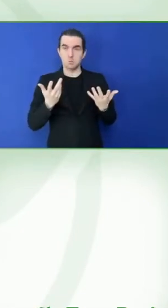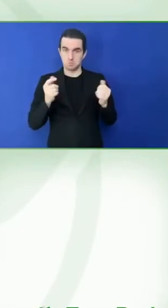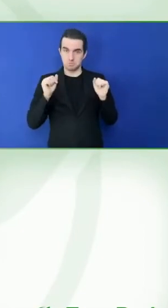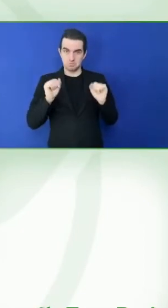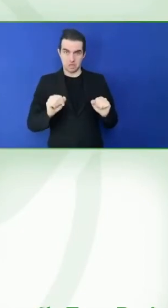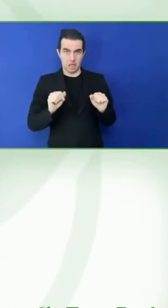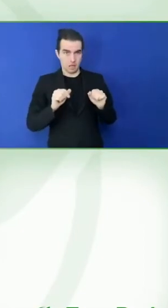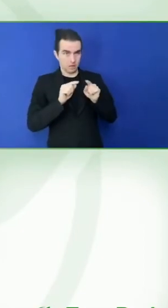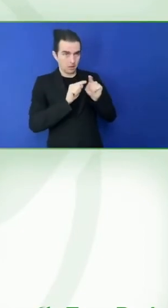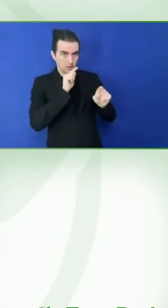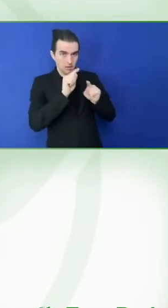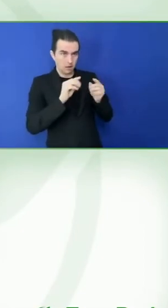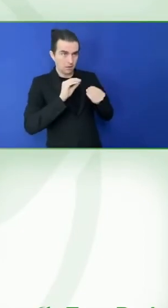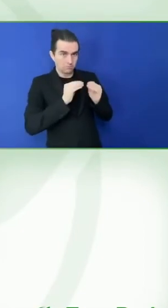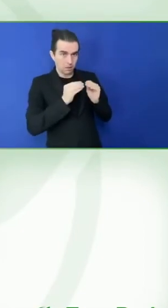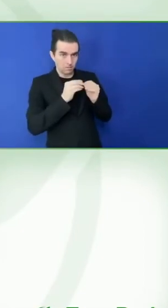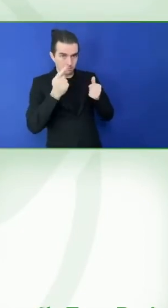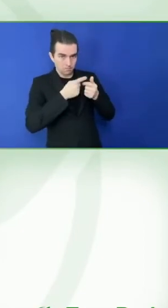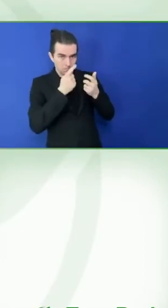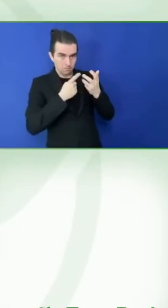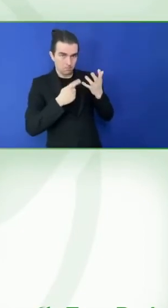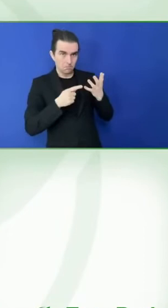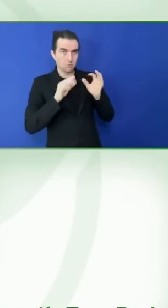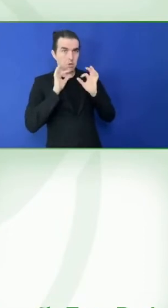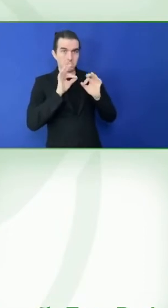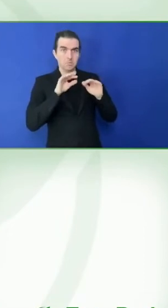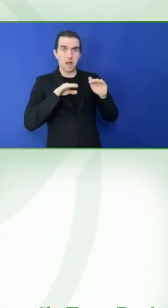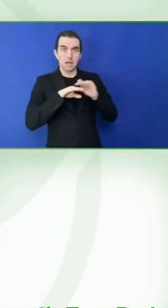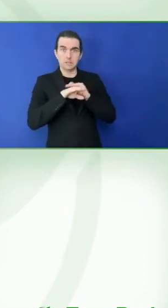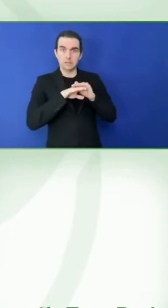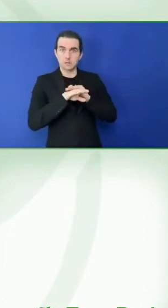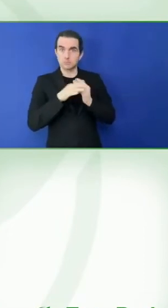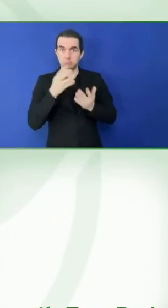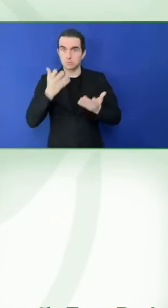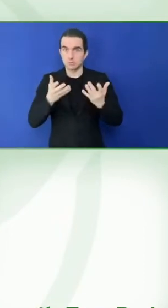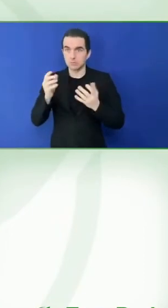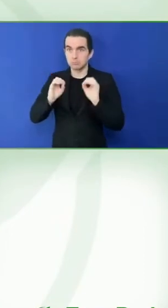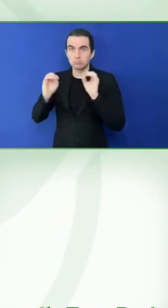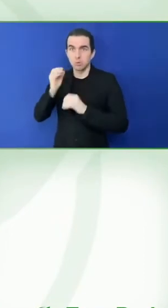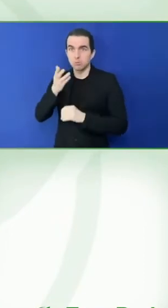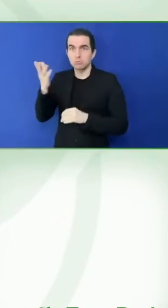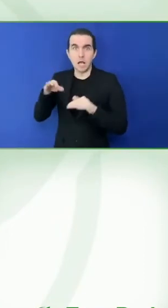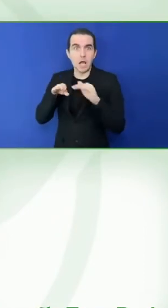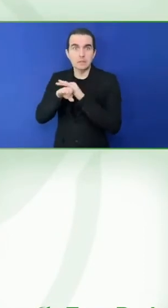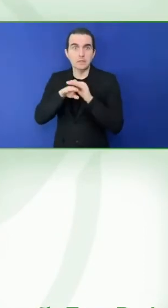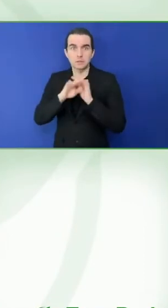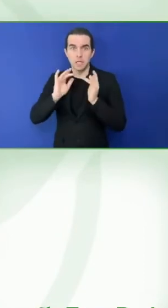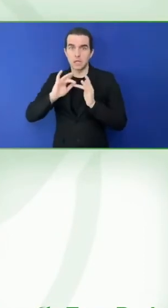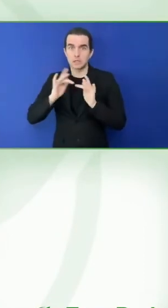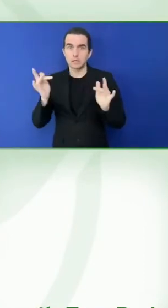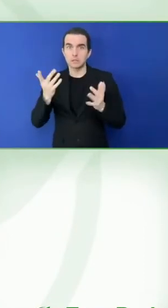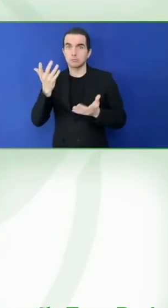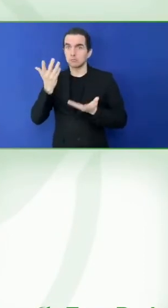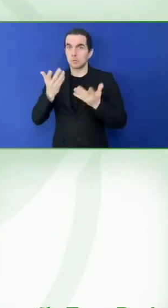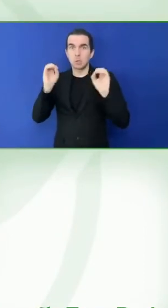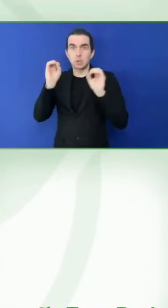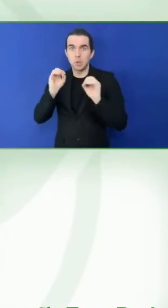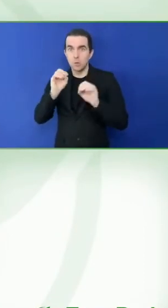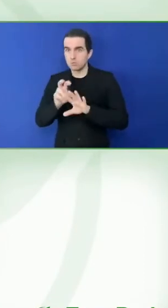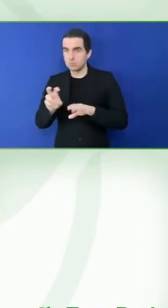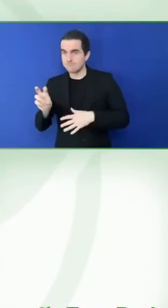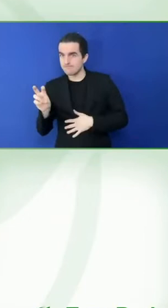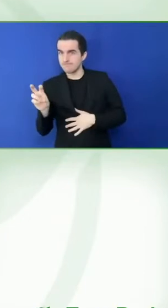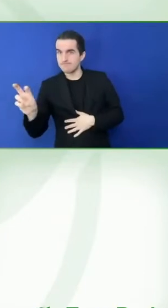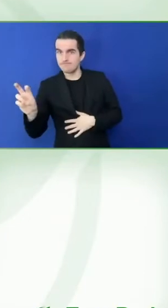at this from a perspective of how can Google's products be better to support the end users. But also, what's